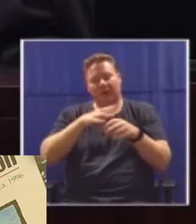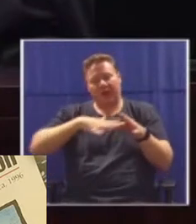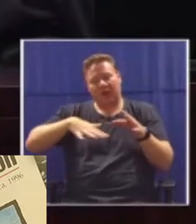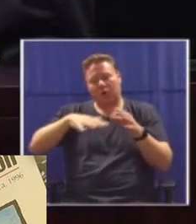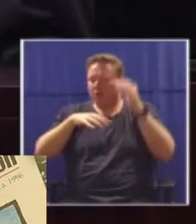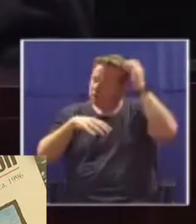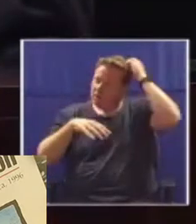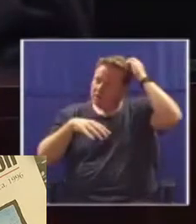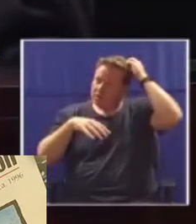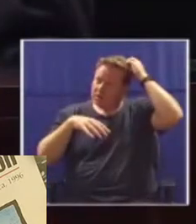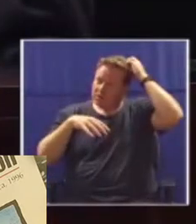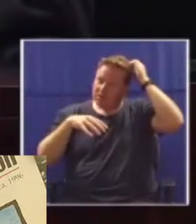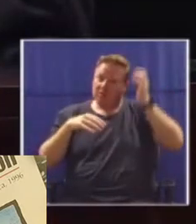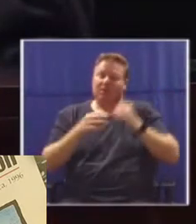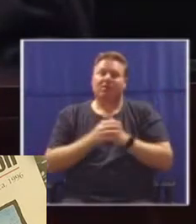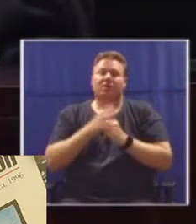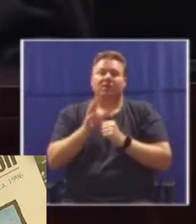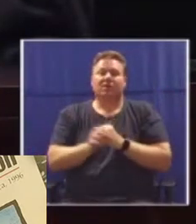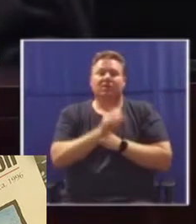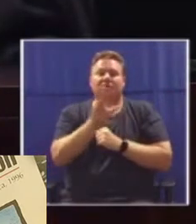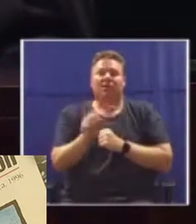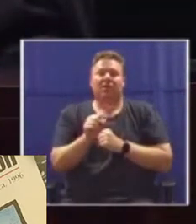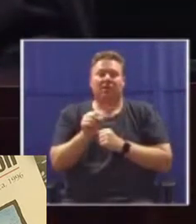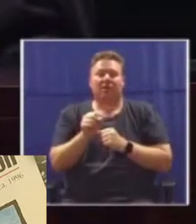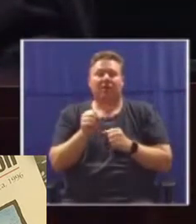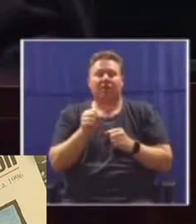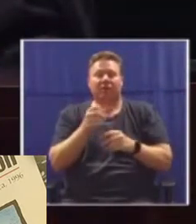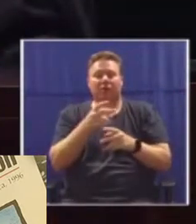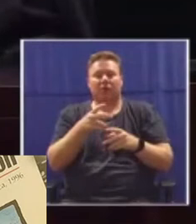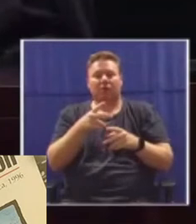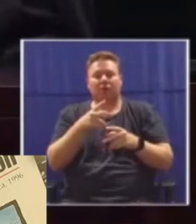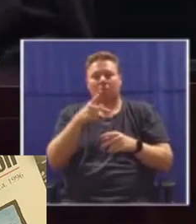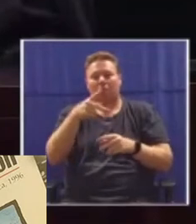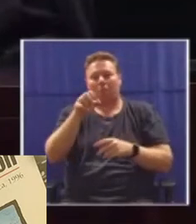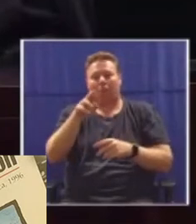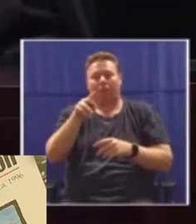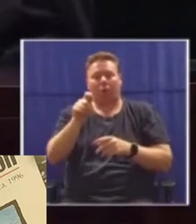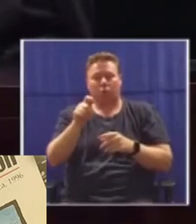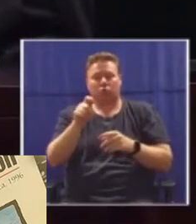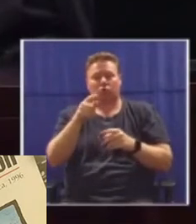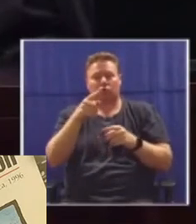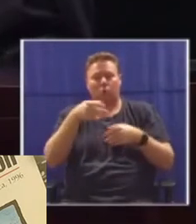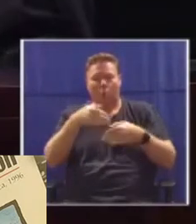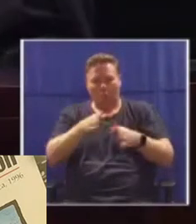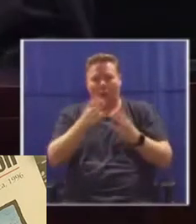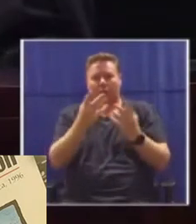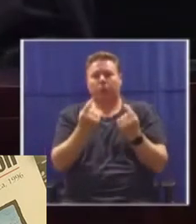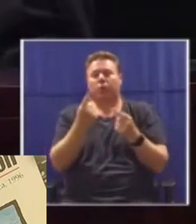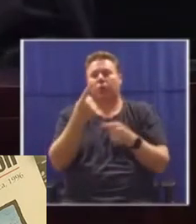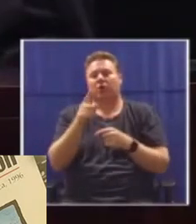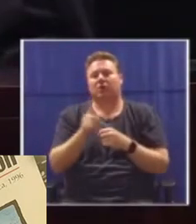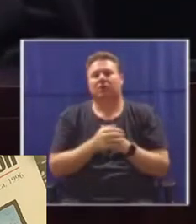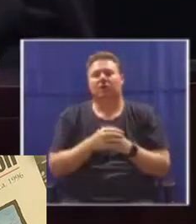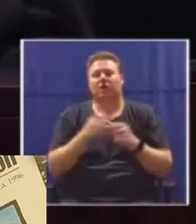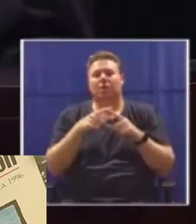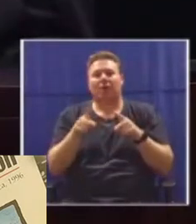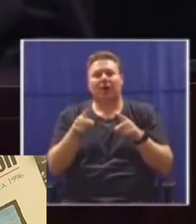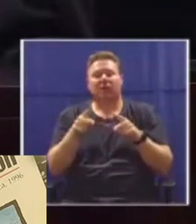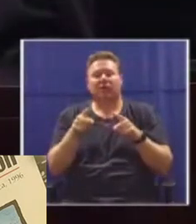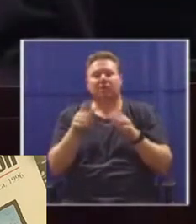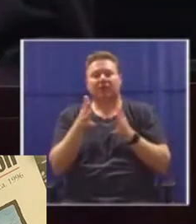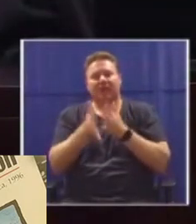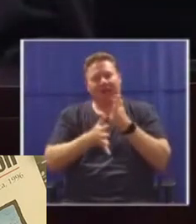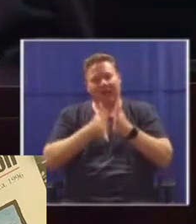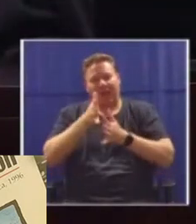of major South African ports is a step to the right direction. However, we want to caution the minister and